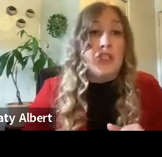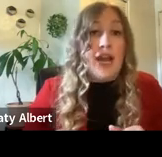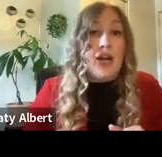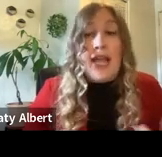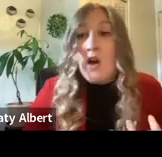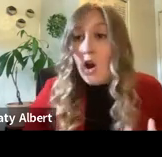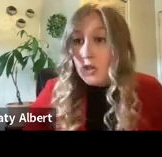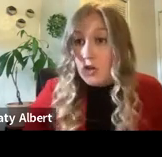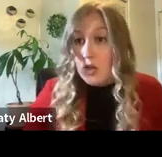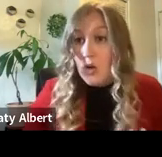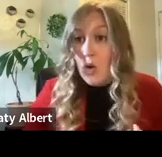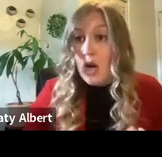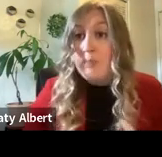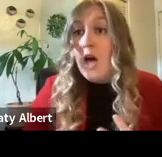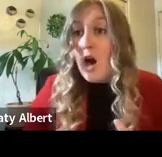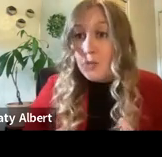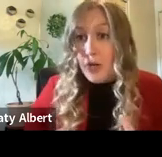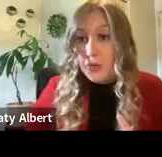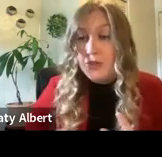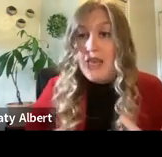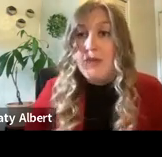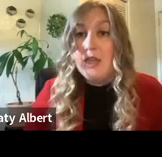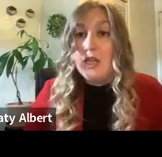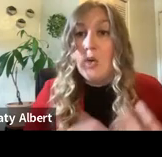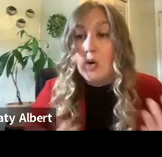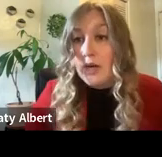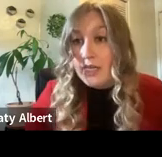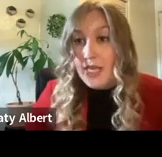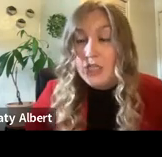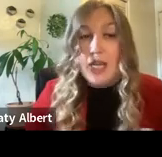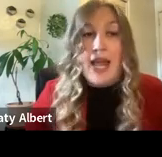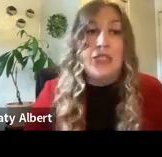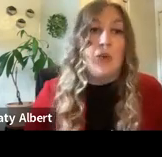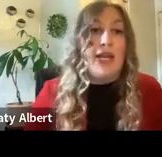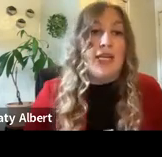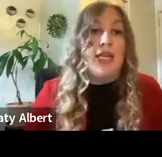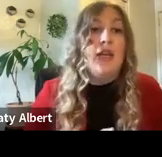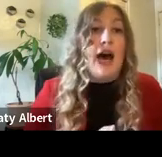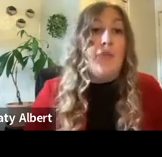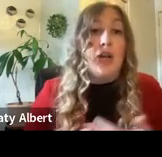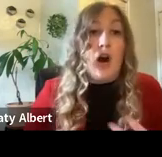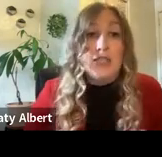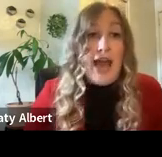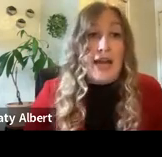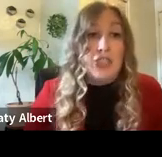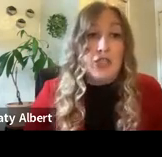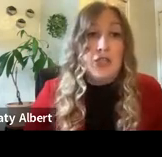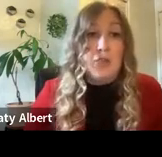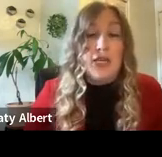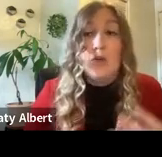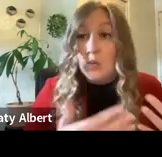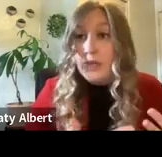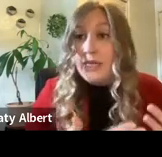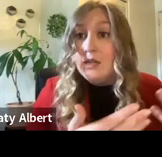if you're sharing an article or a blog post, maybe that your organization has written, the call to action